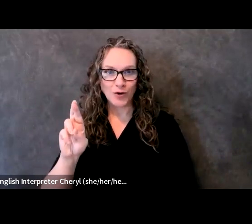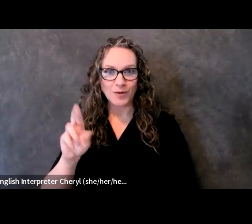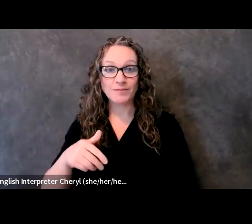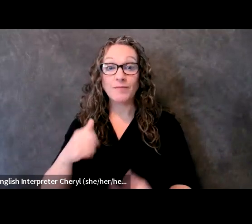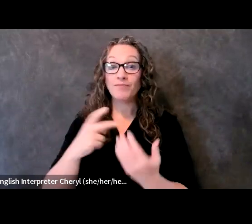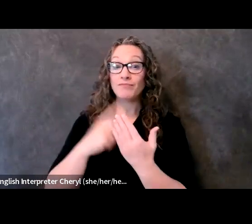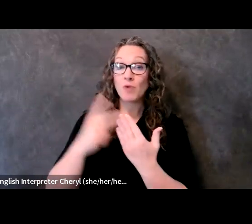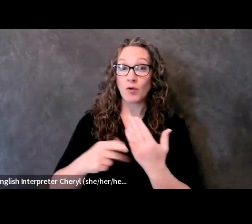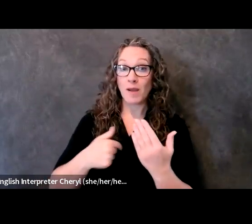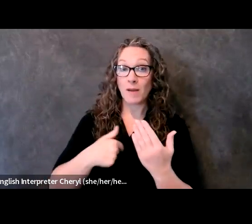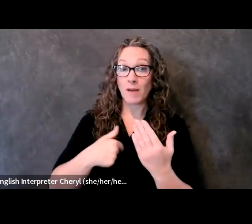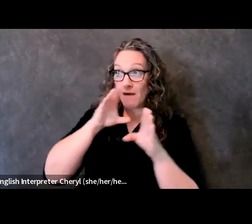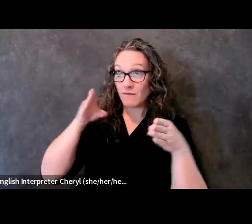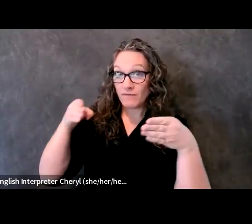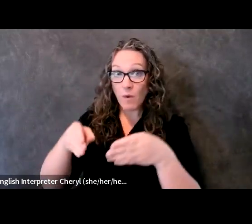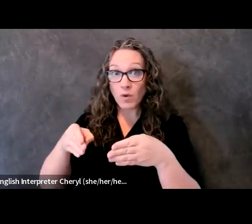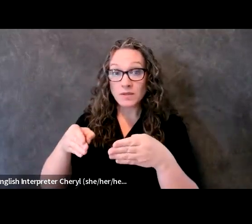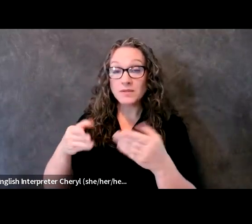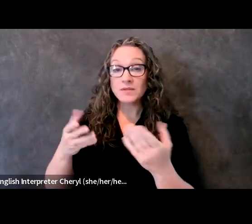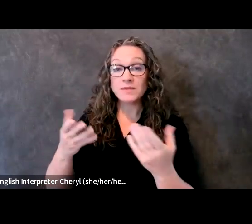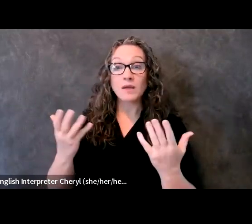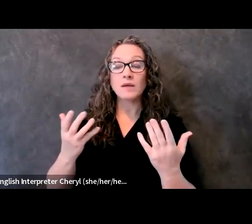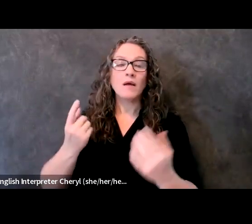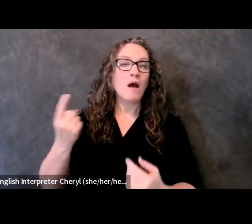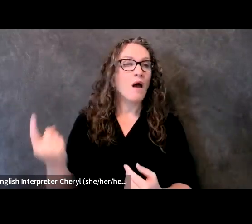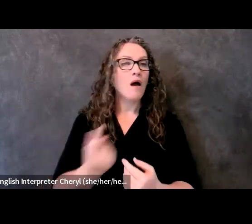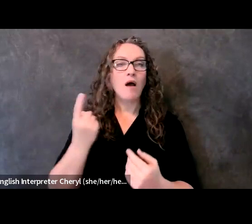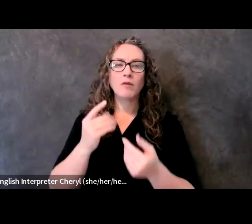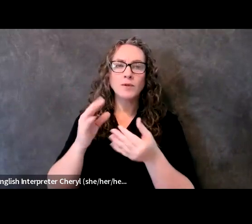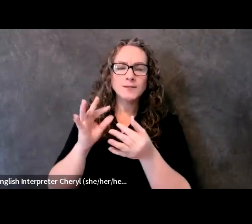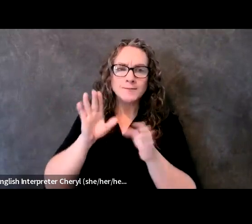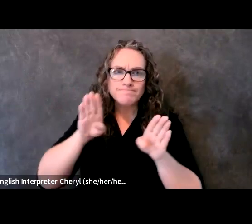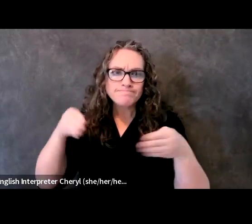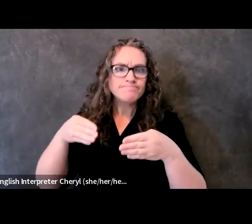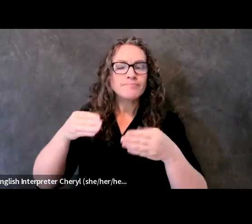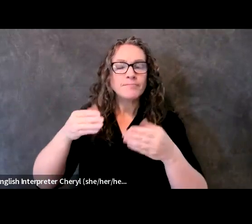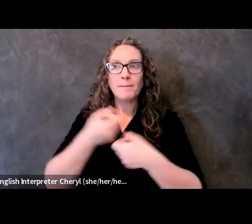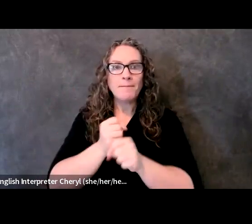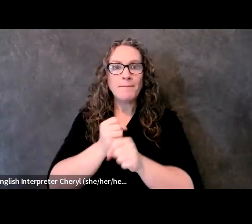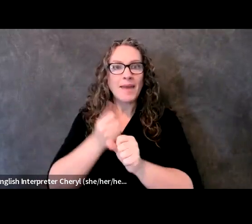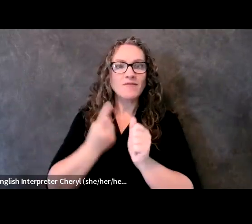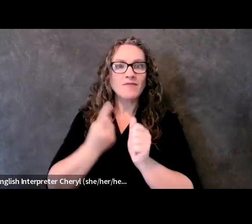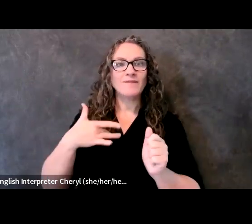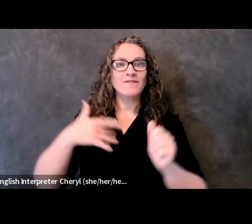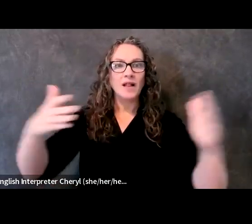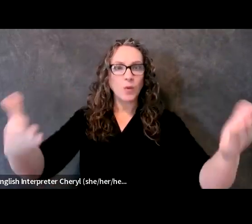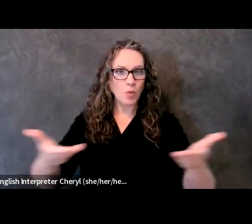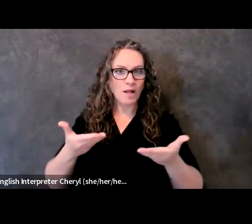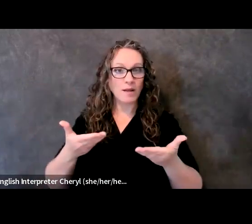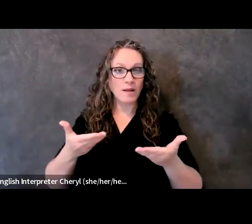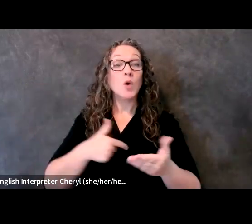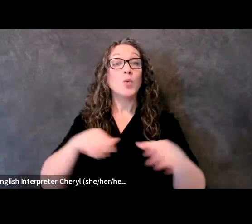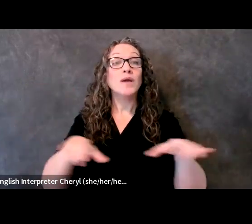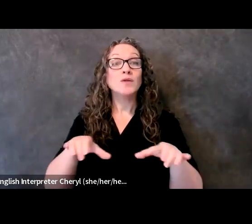focus on always talks about how to make everyone feel welcome. We do that in the planning with approach using